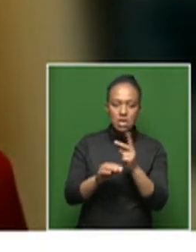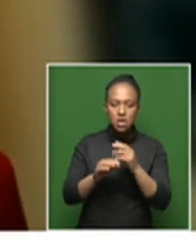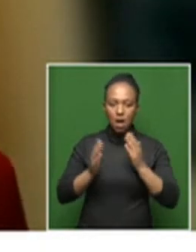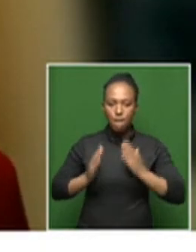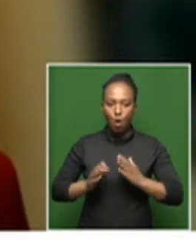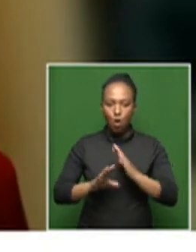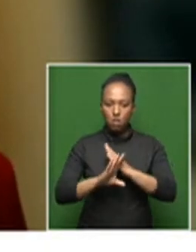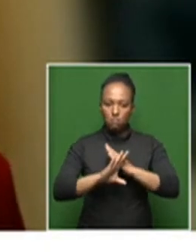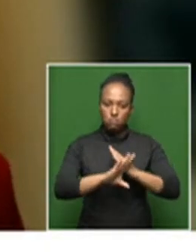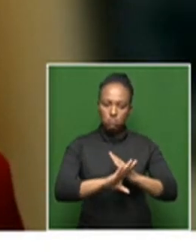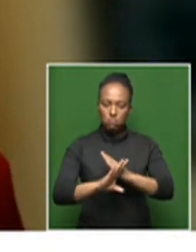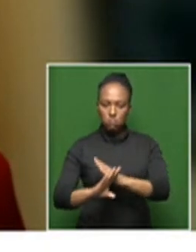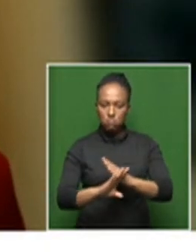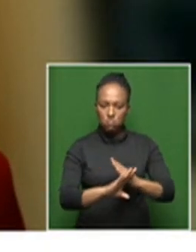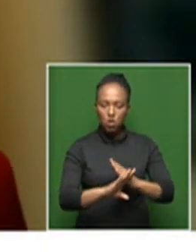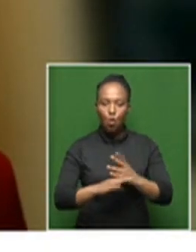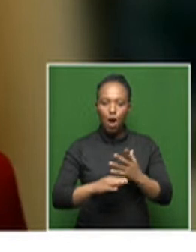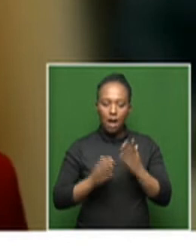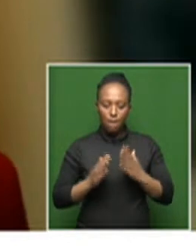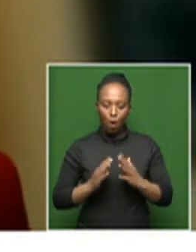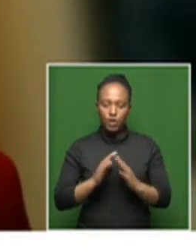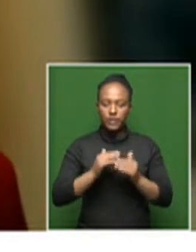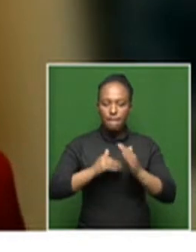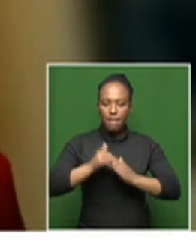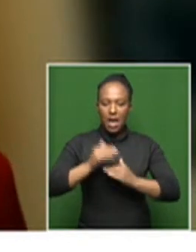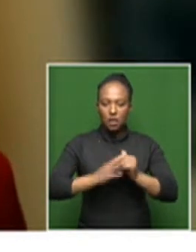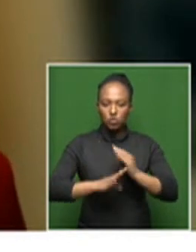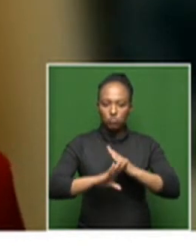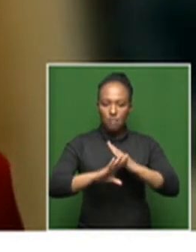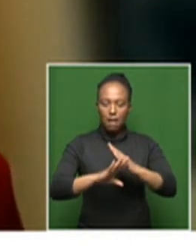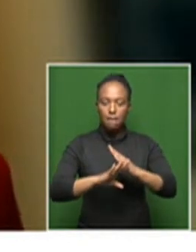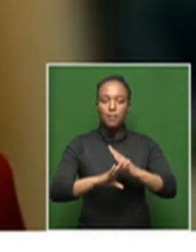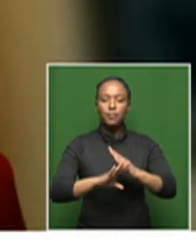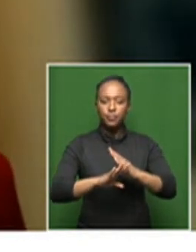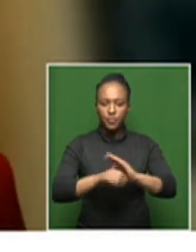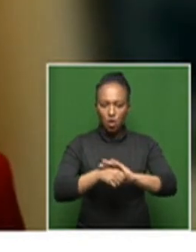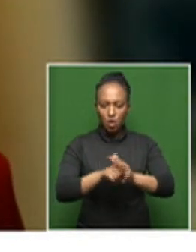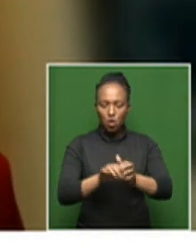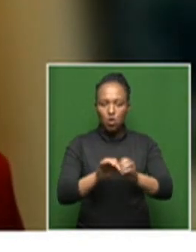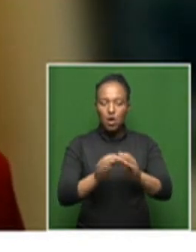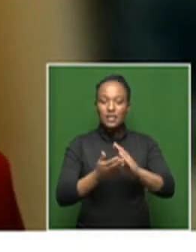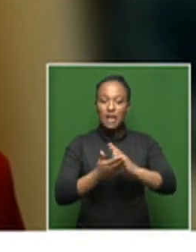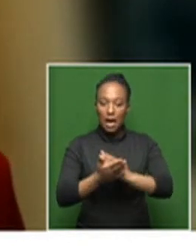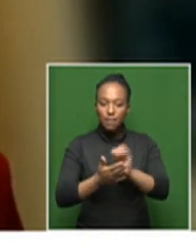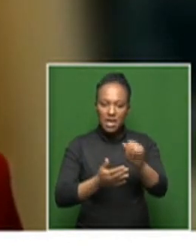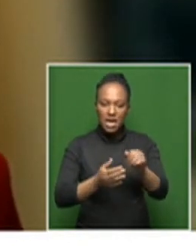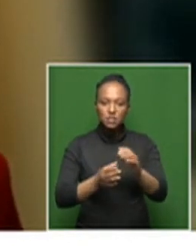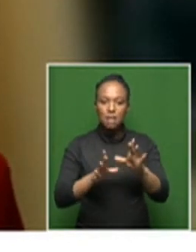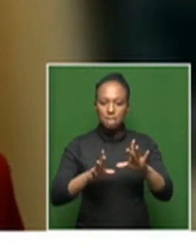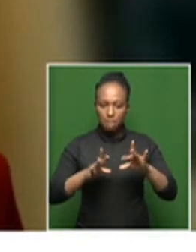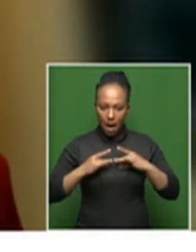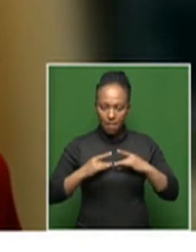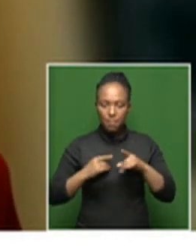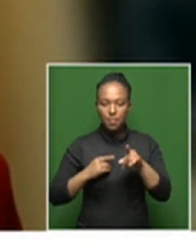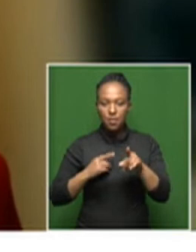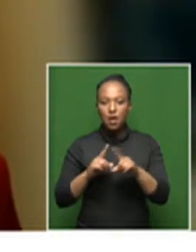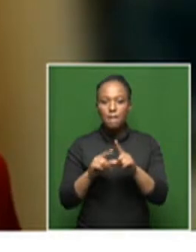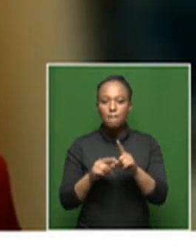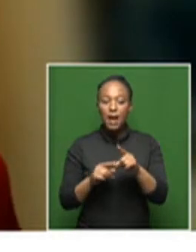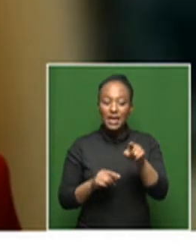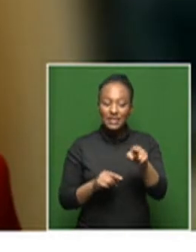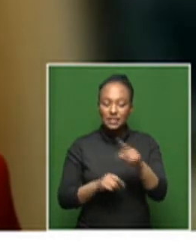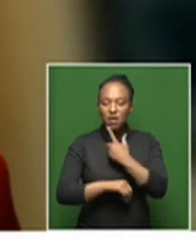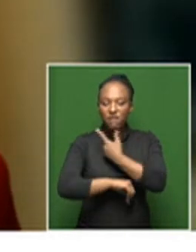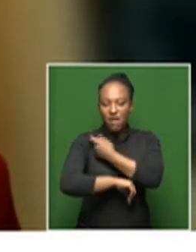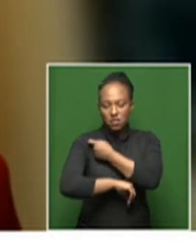good binding and neutralizing antibodies. And we see that even if there are breakthrough infections, this vaccine has reduced